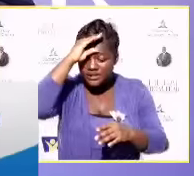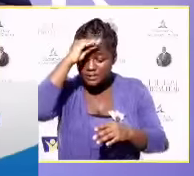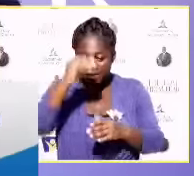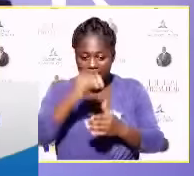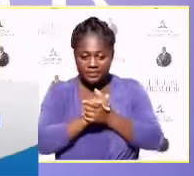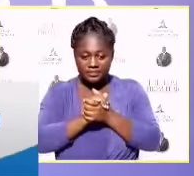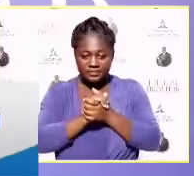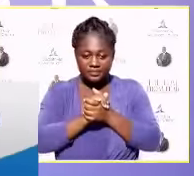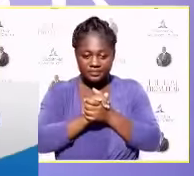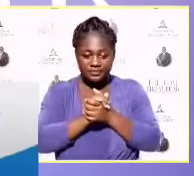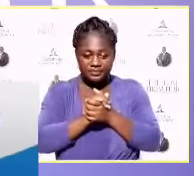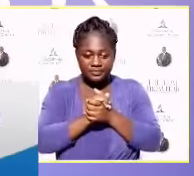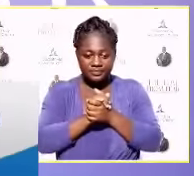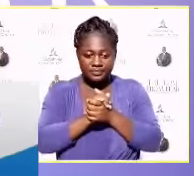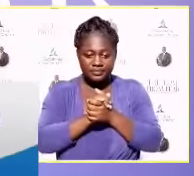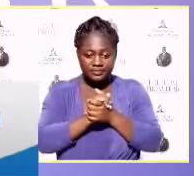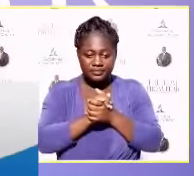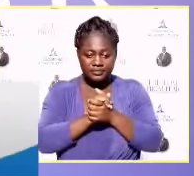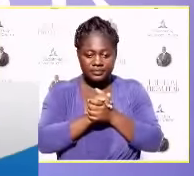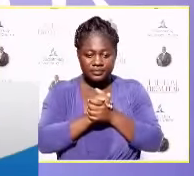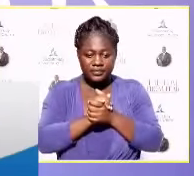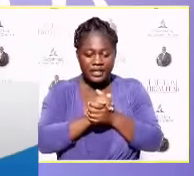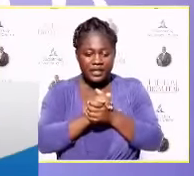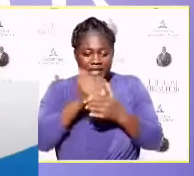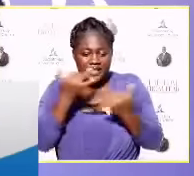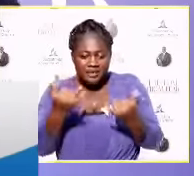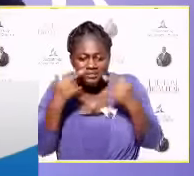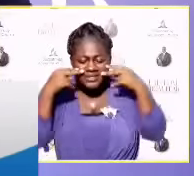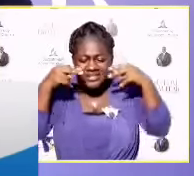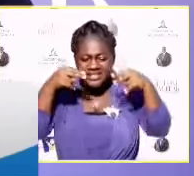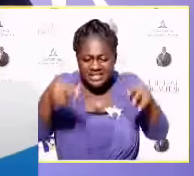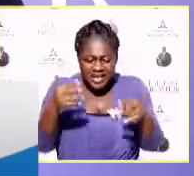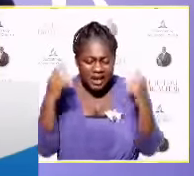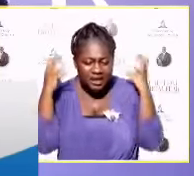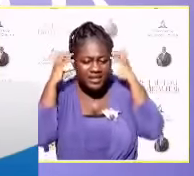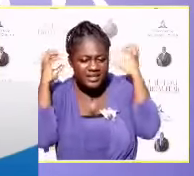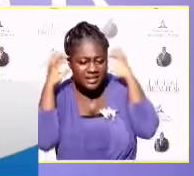dwelling among them in seeing and hearing,